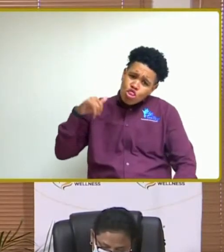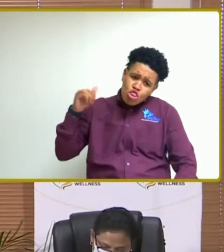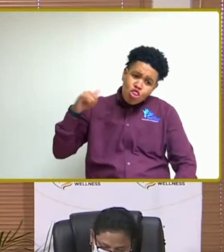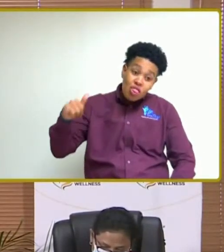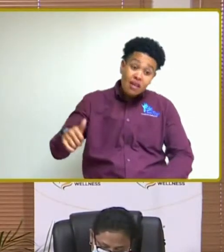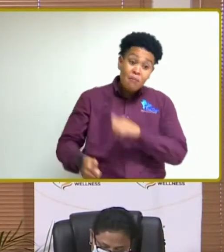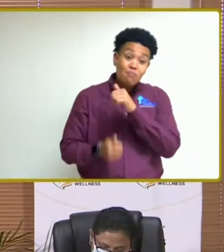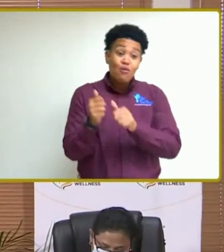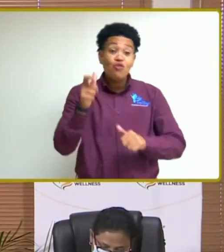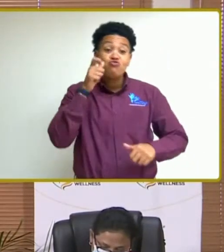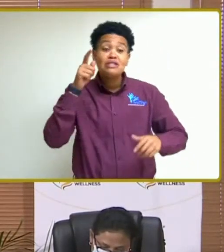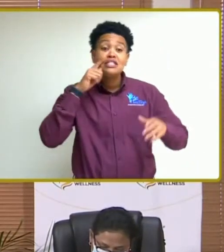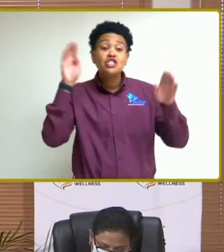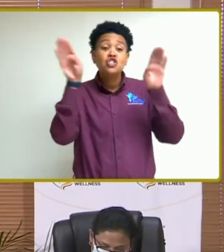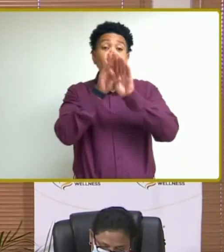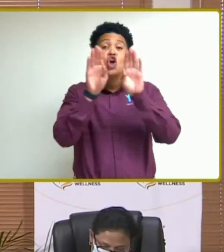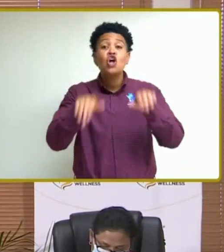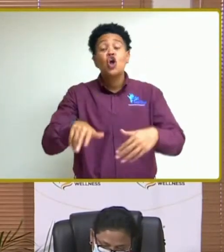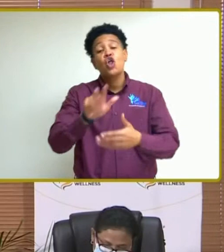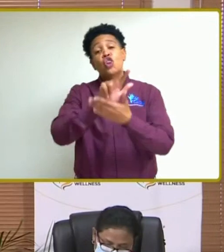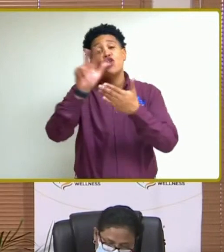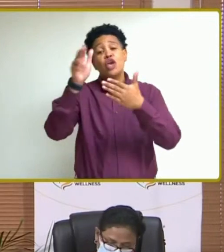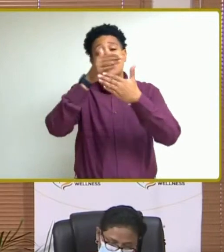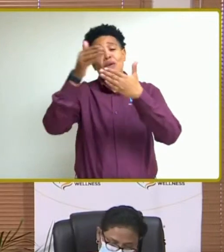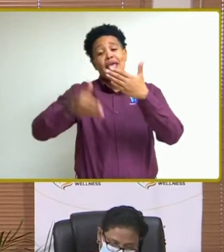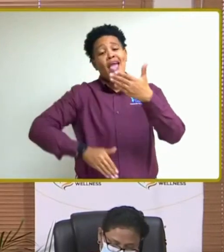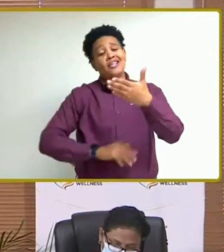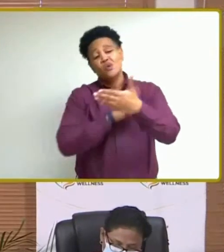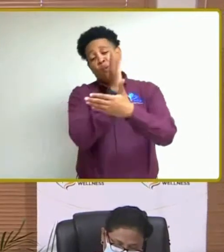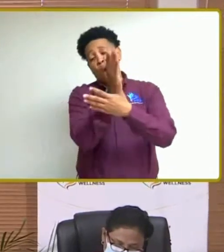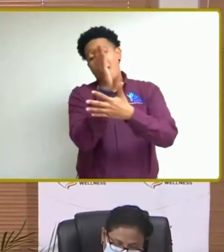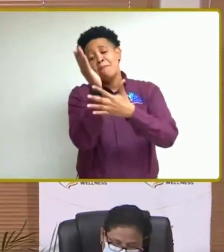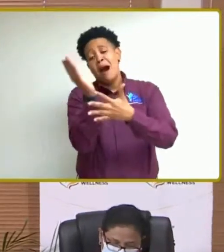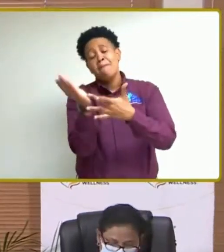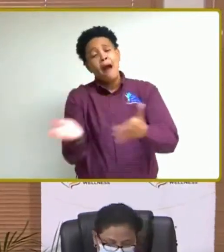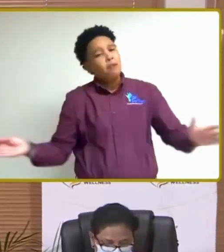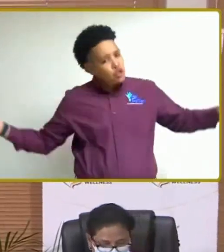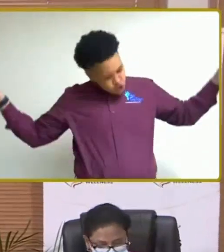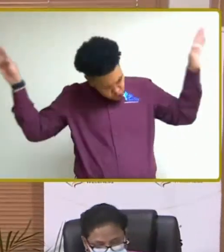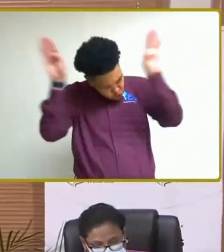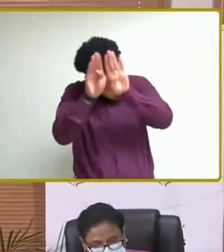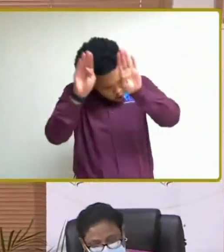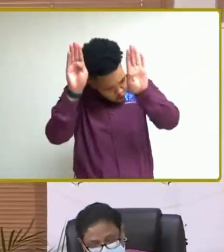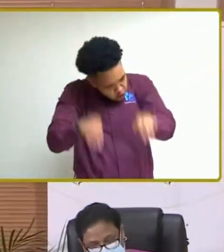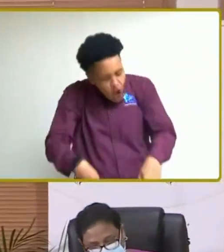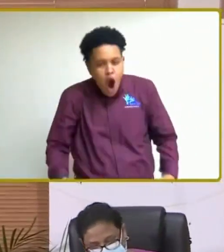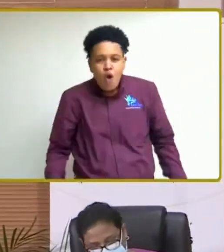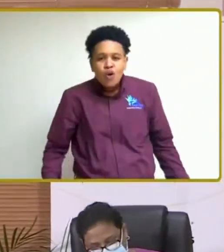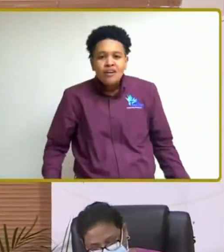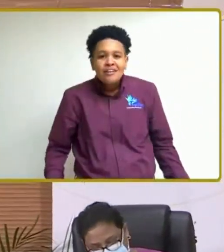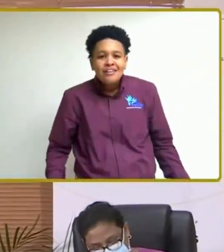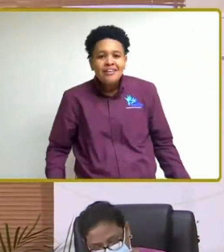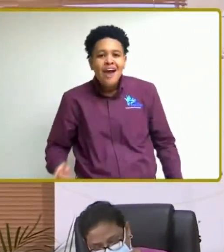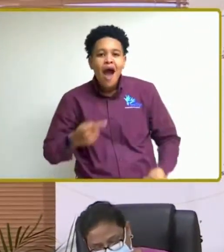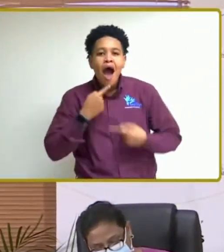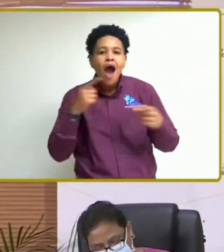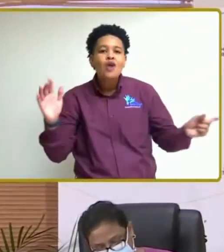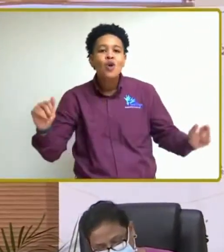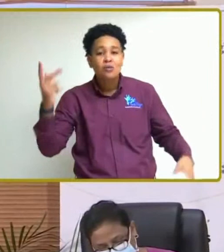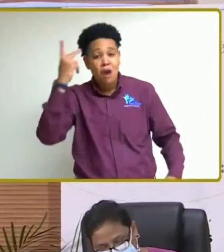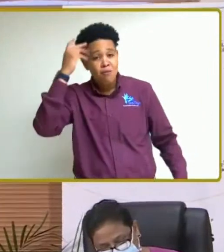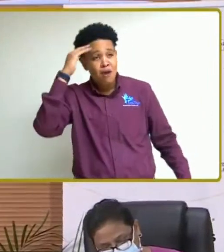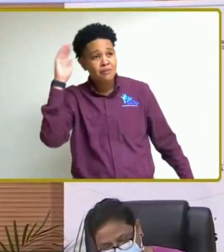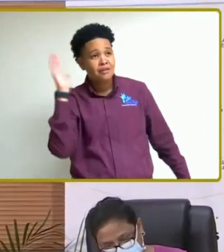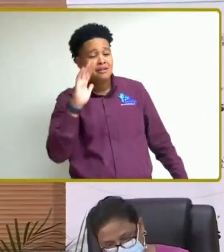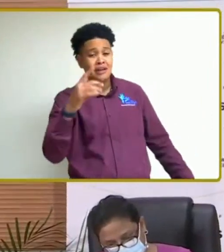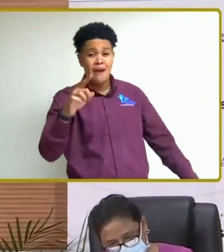a shutdown over the next 3 weekends as announced by the Honorable Prime Minister. But the reality